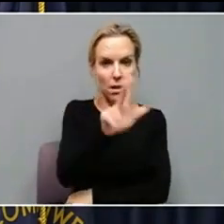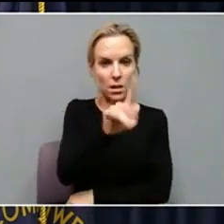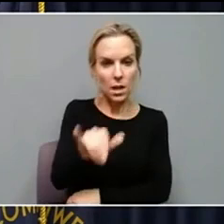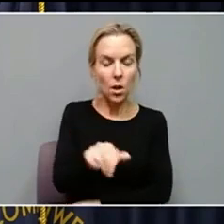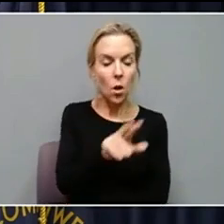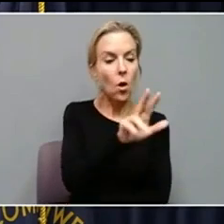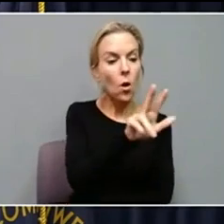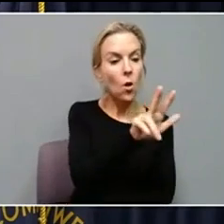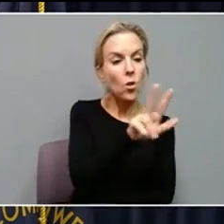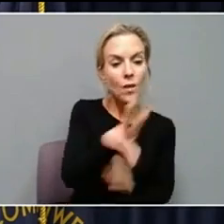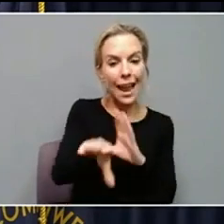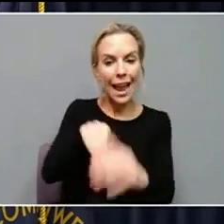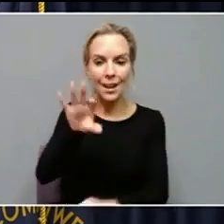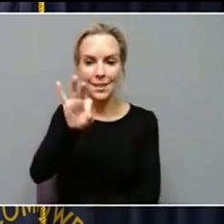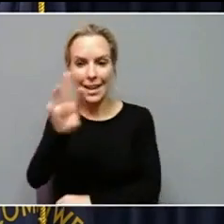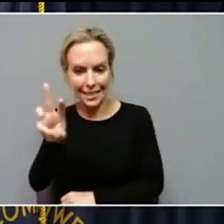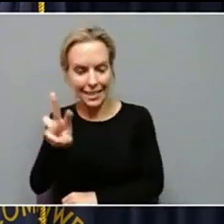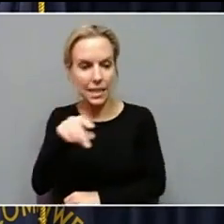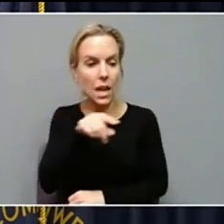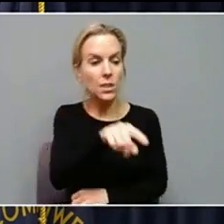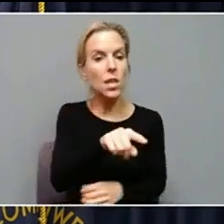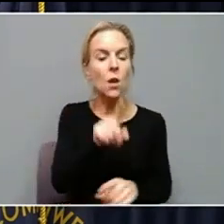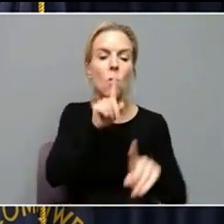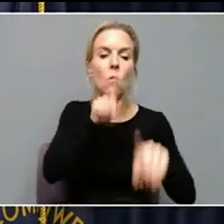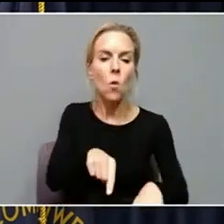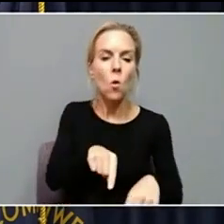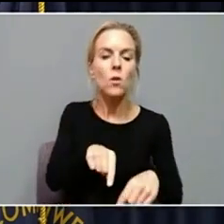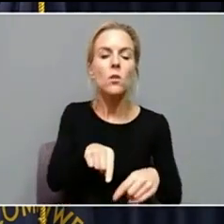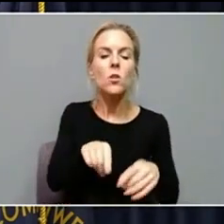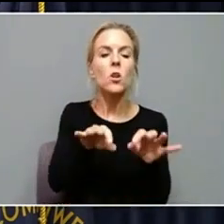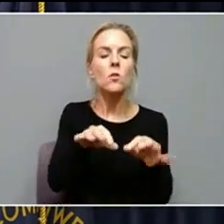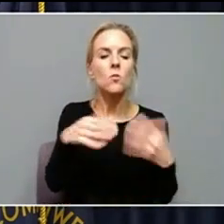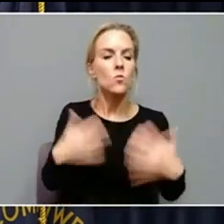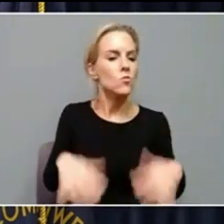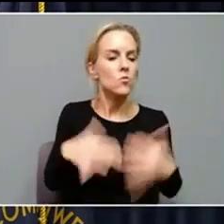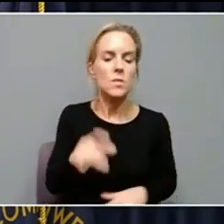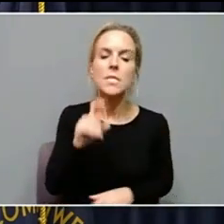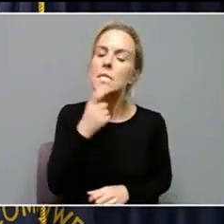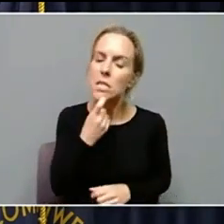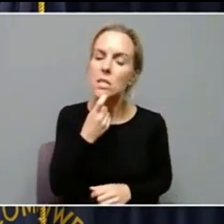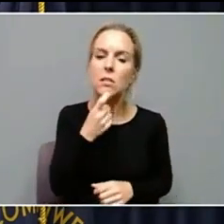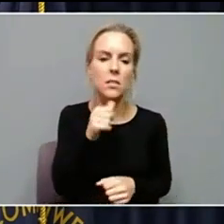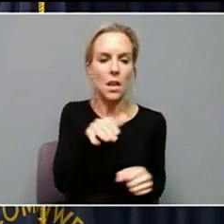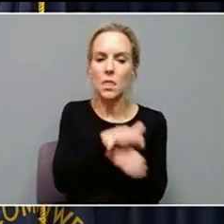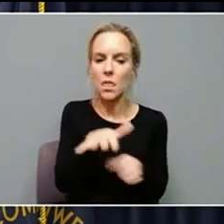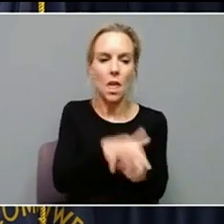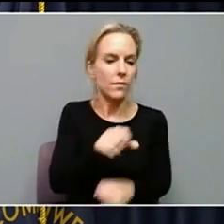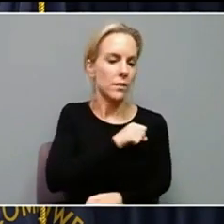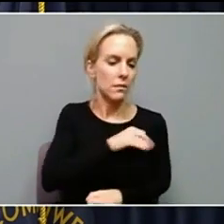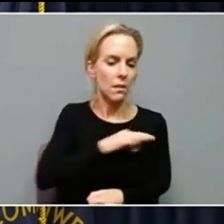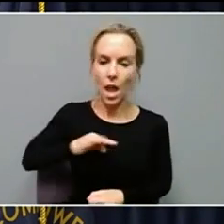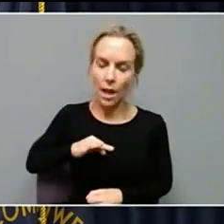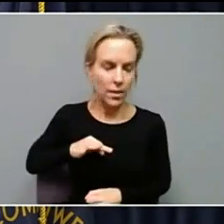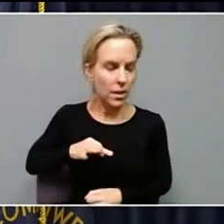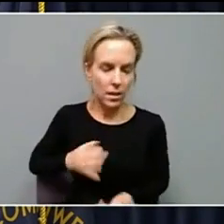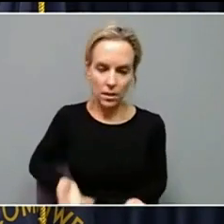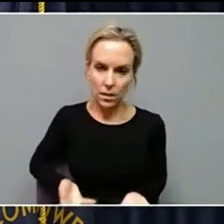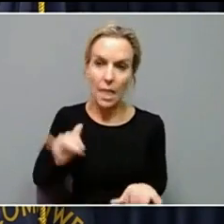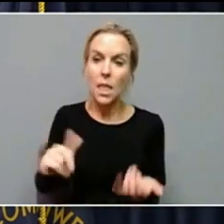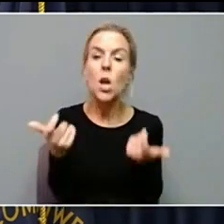96, are reporting critical staffing shortages. Folks, that is a big